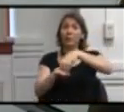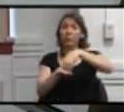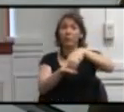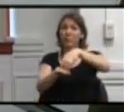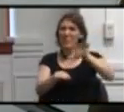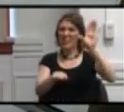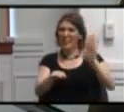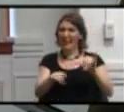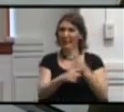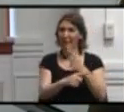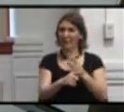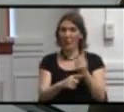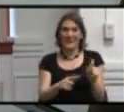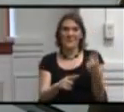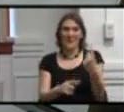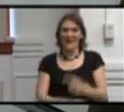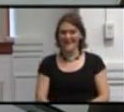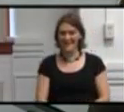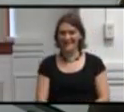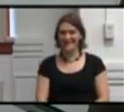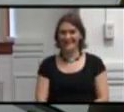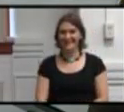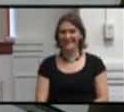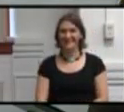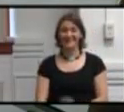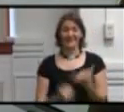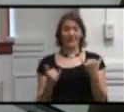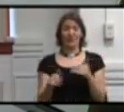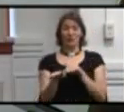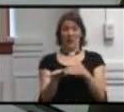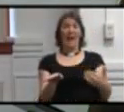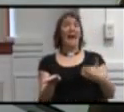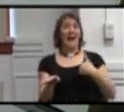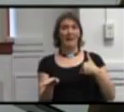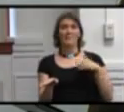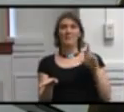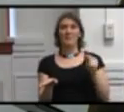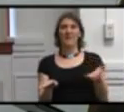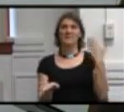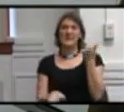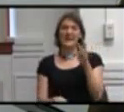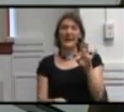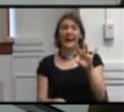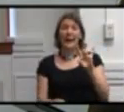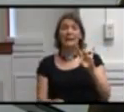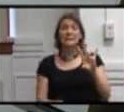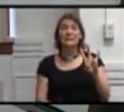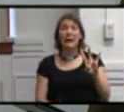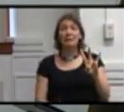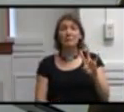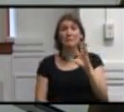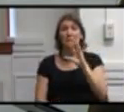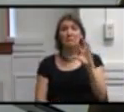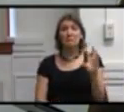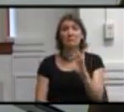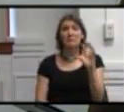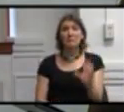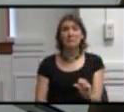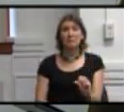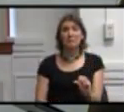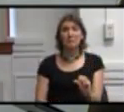other small equipment. Our existing trailer is a 1987, and it